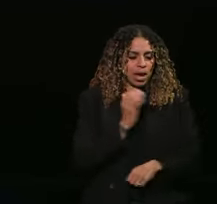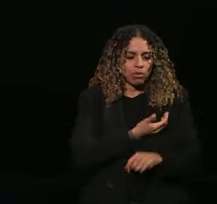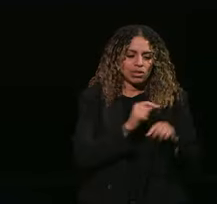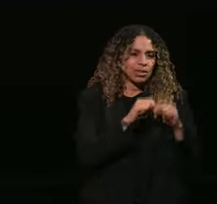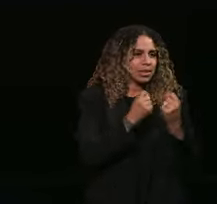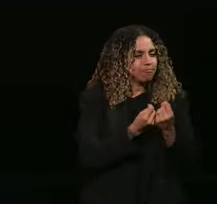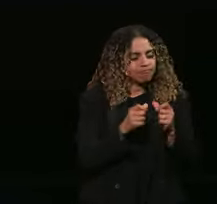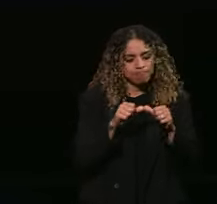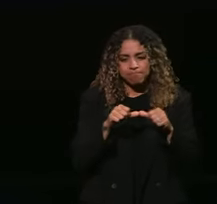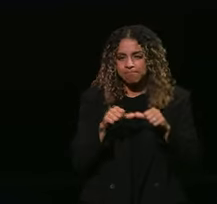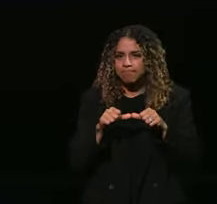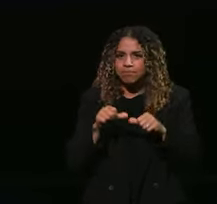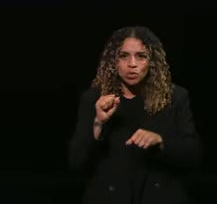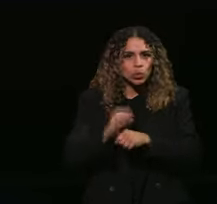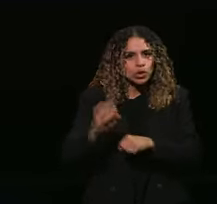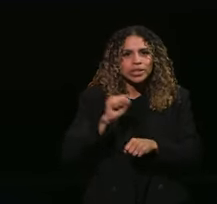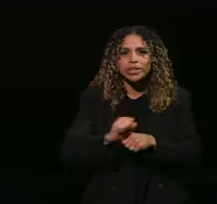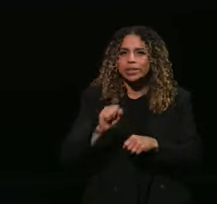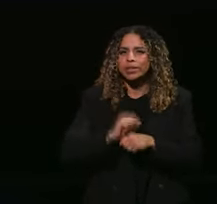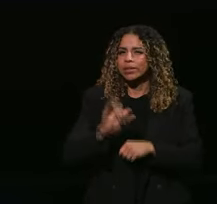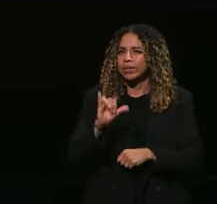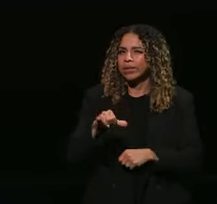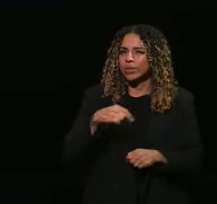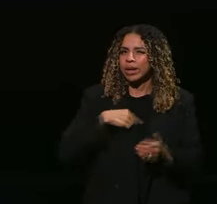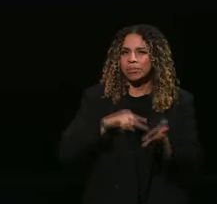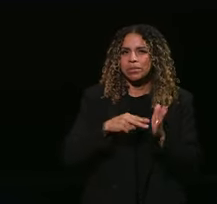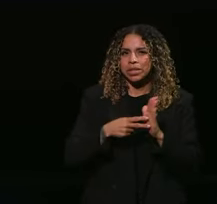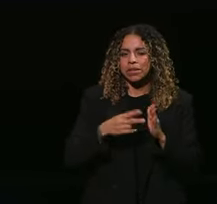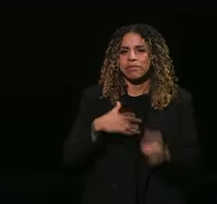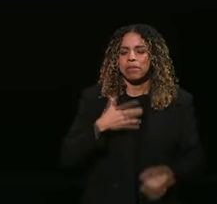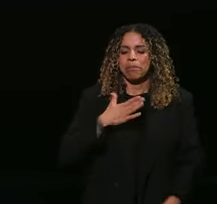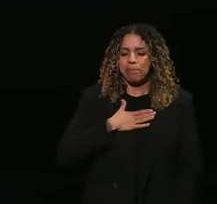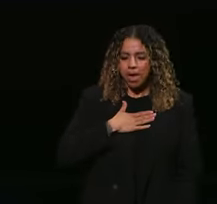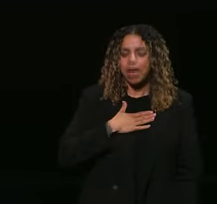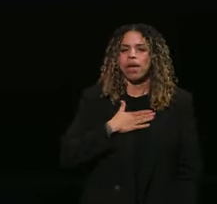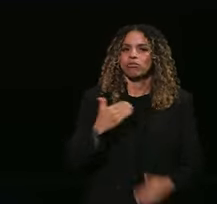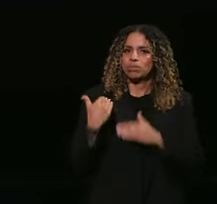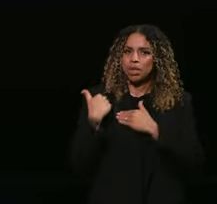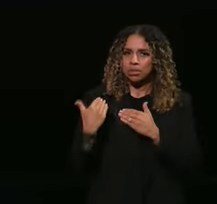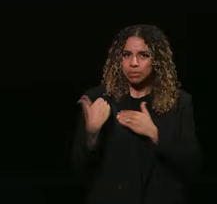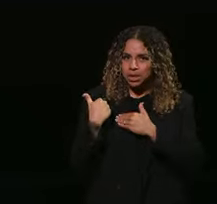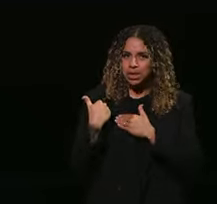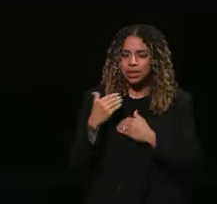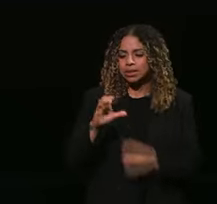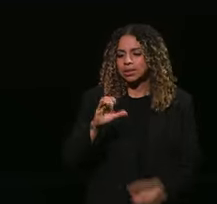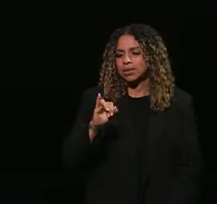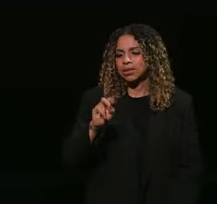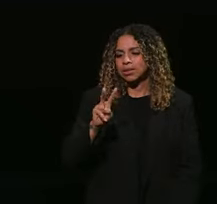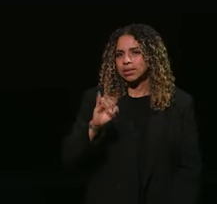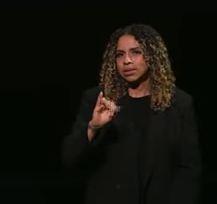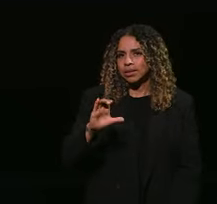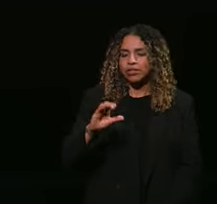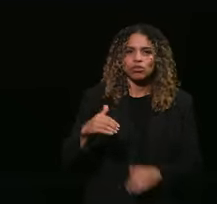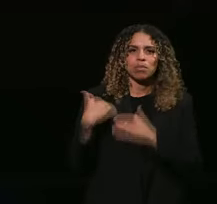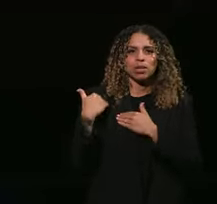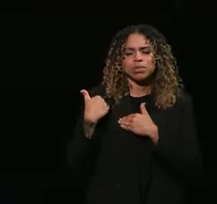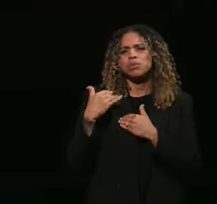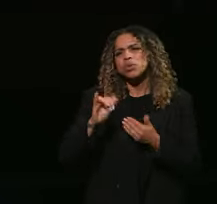keep working. And that's what I mean by a civic responsibility. But there is also a journalistic responsibility,